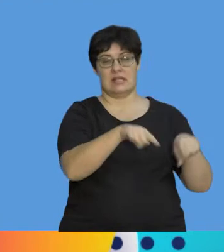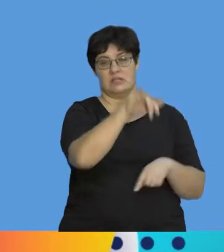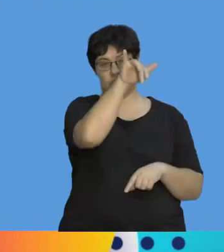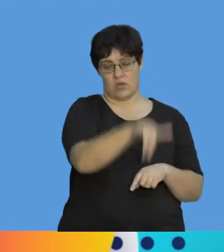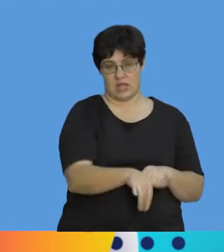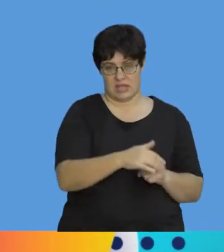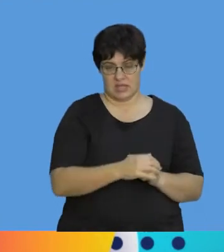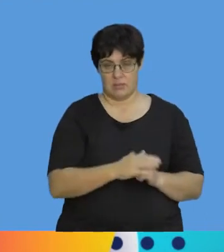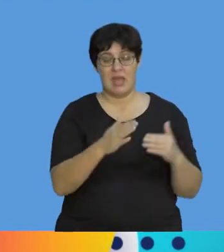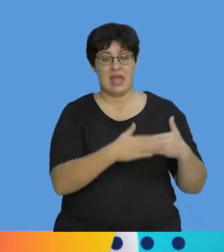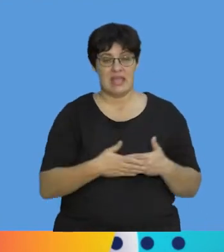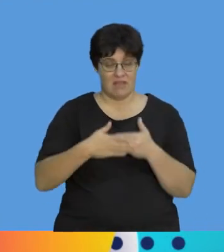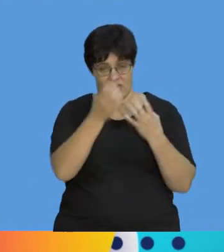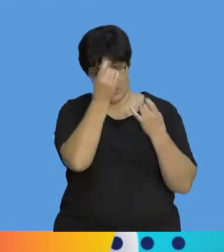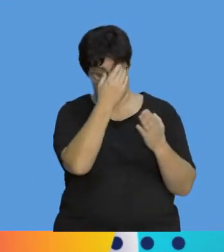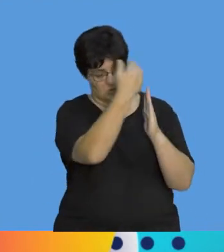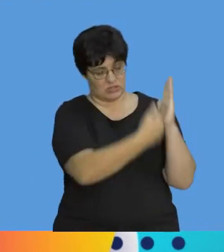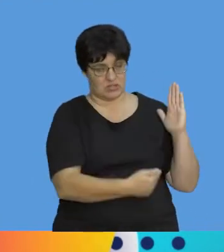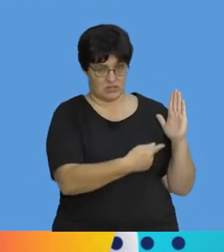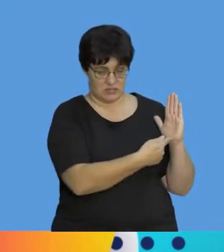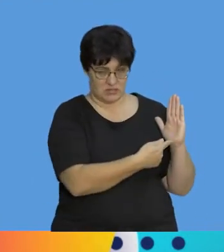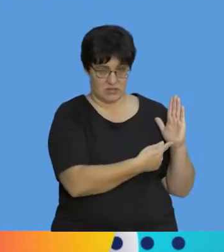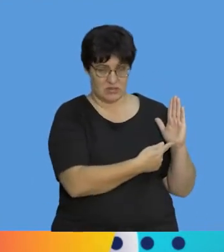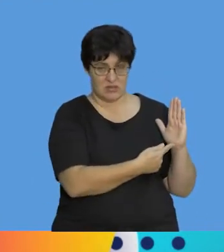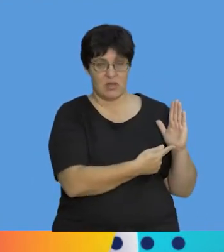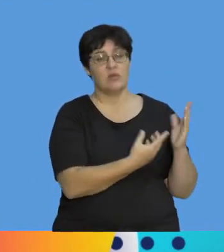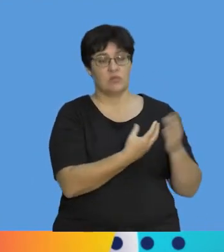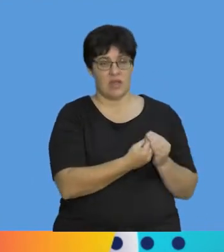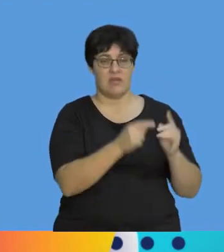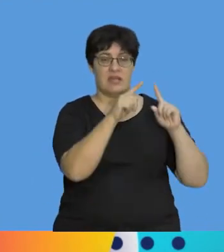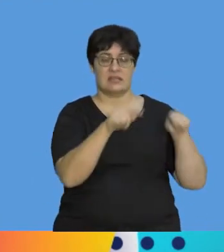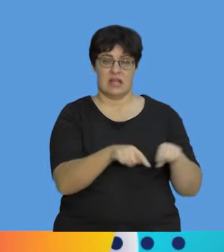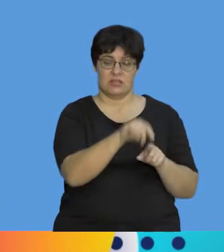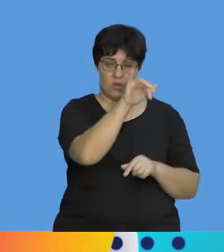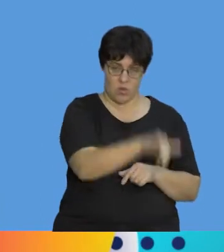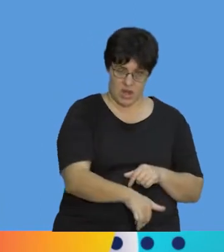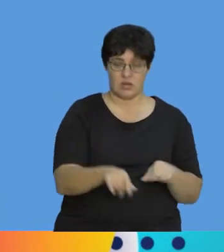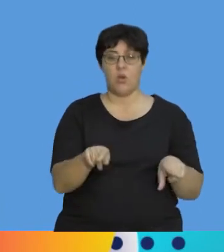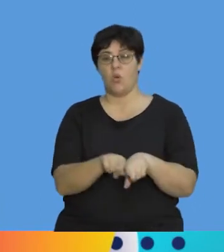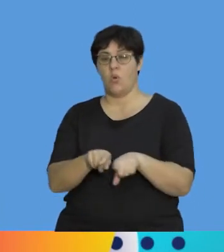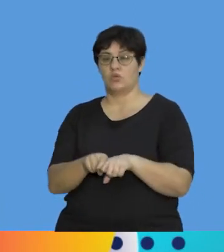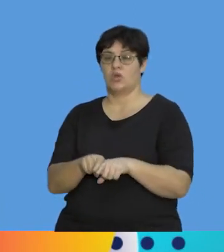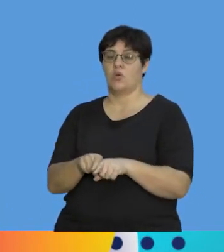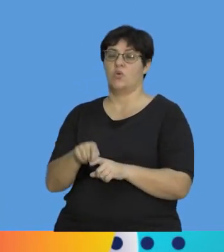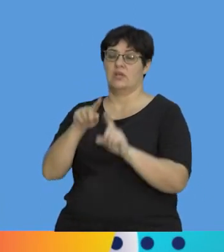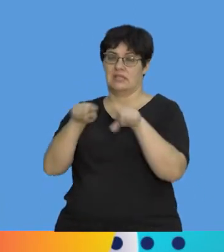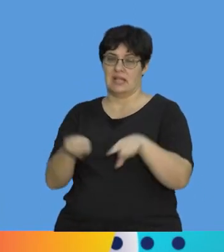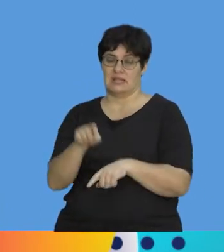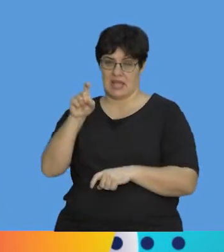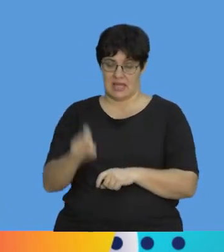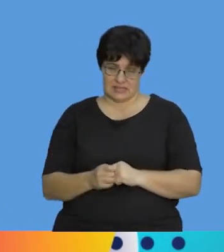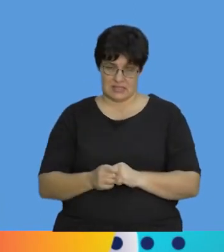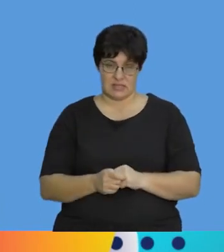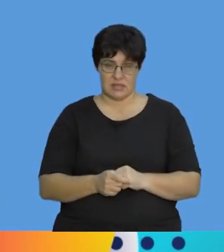delta y. So be careful on your information sheet. It gives you equations with delta y and equations with delta